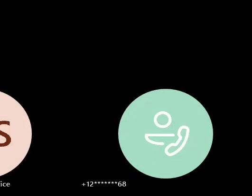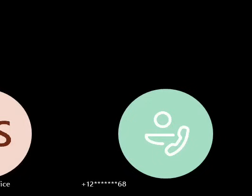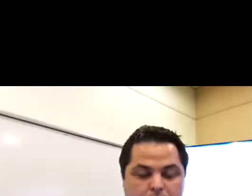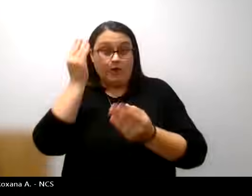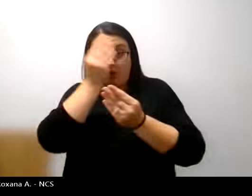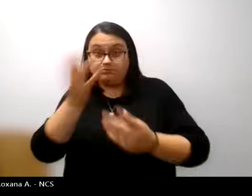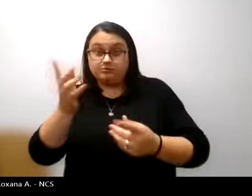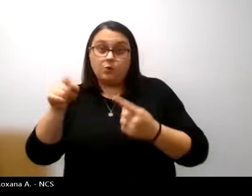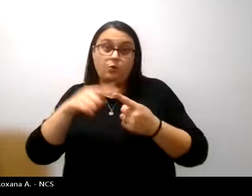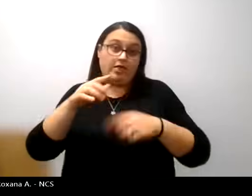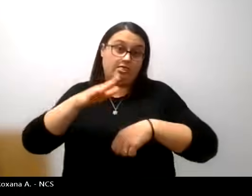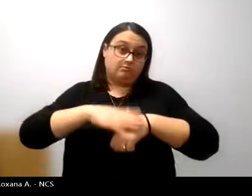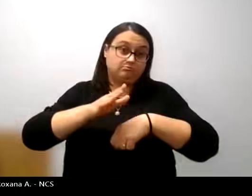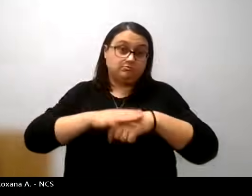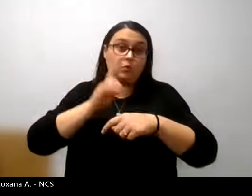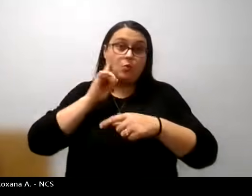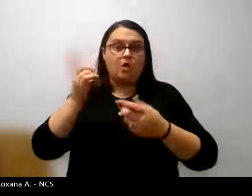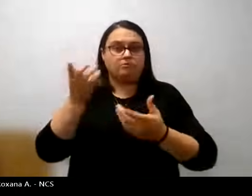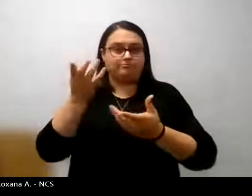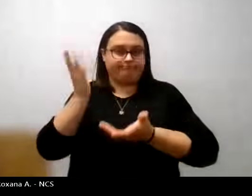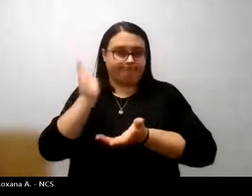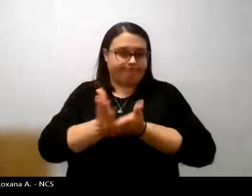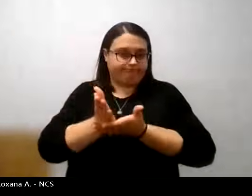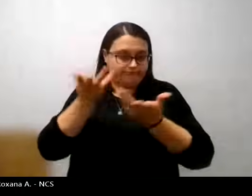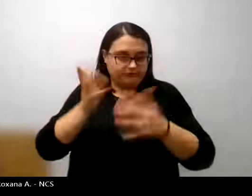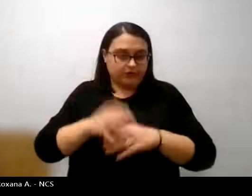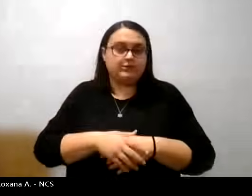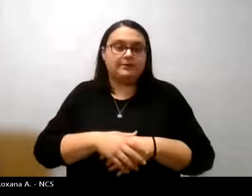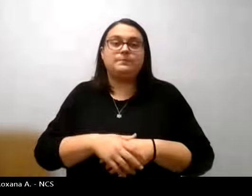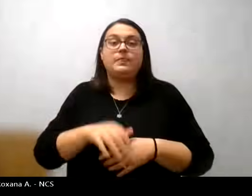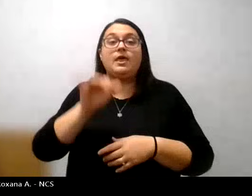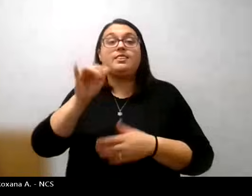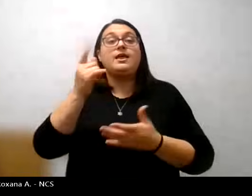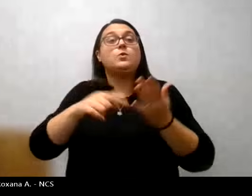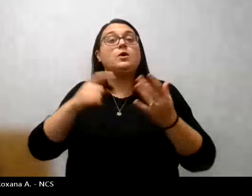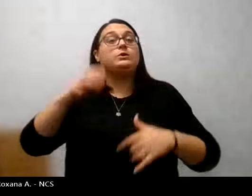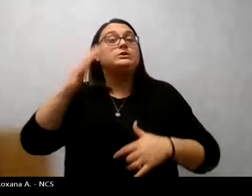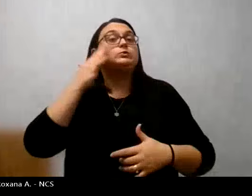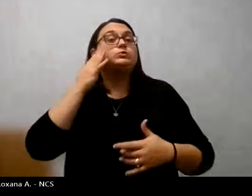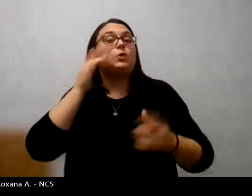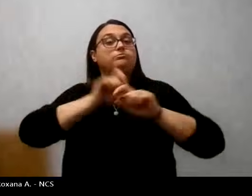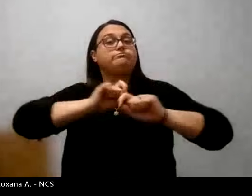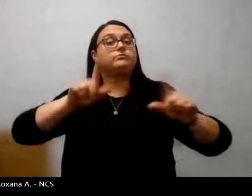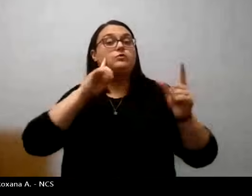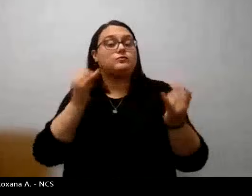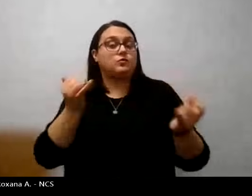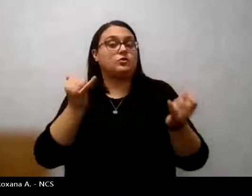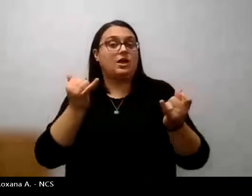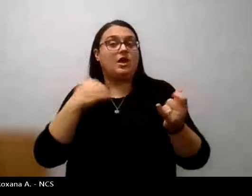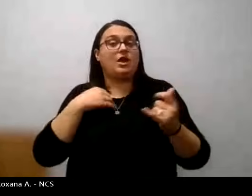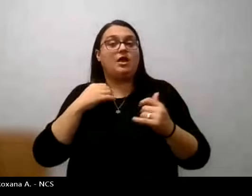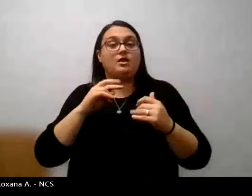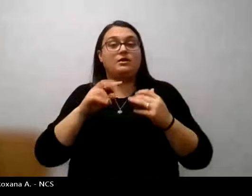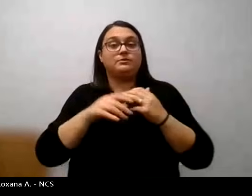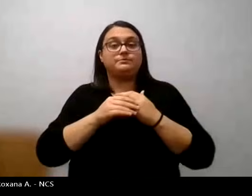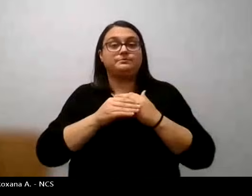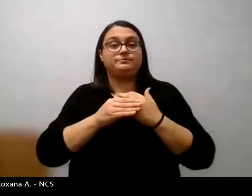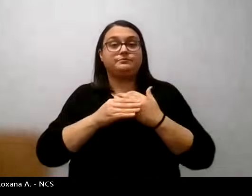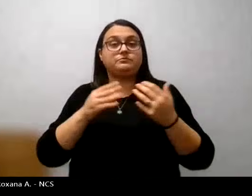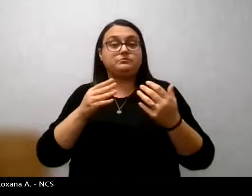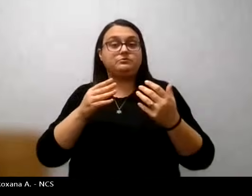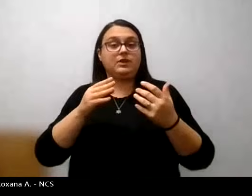advisory can be lifted. So that's the key that we need to share right now. There's a segment of the city. It's on the map